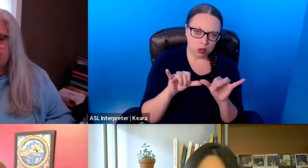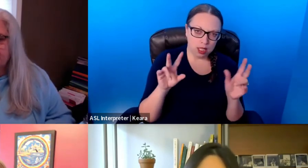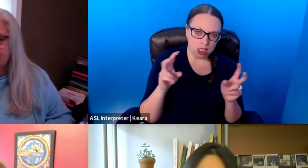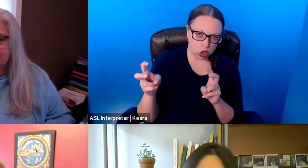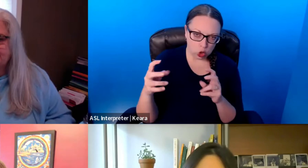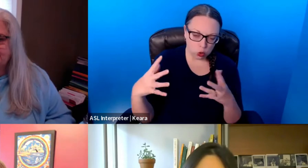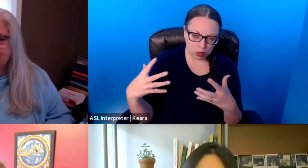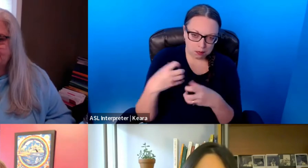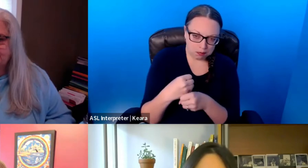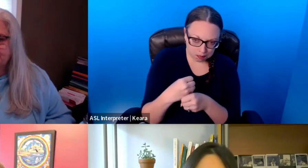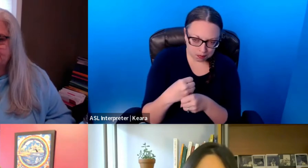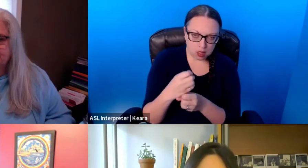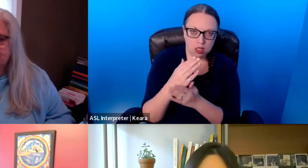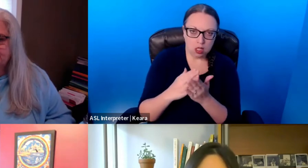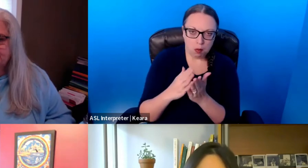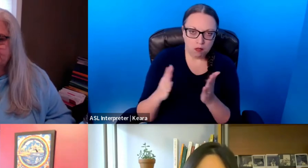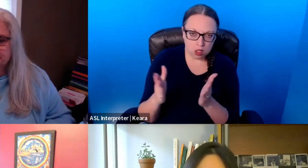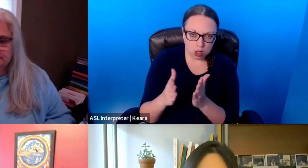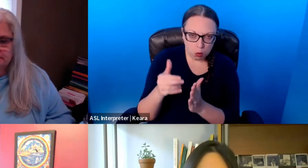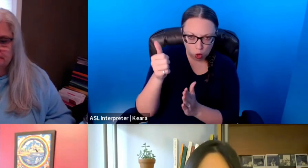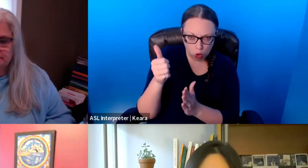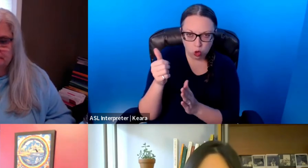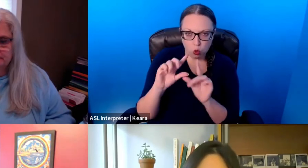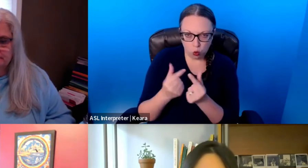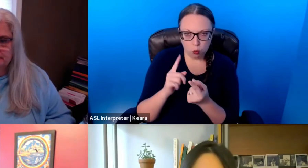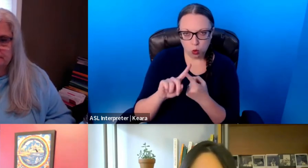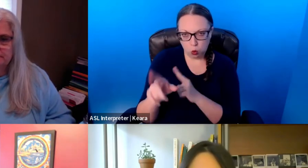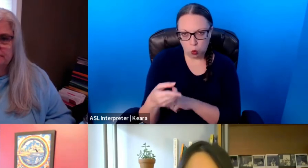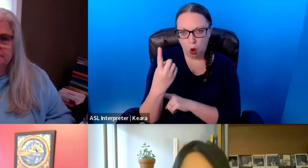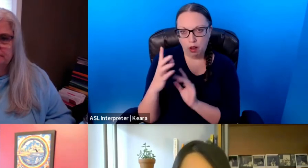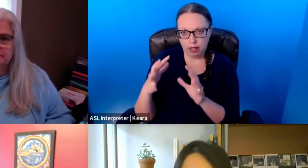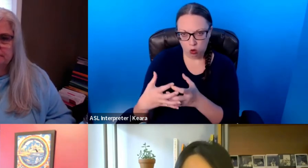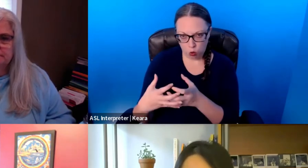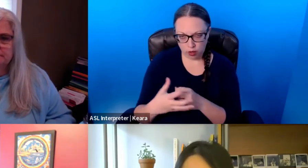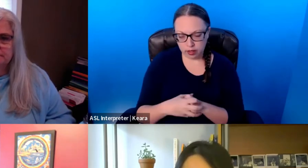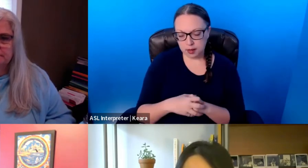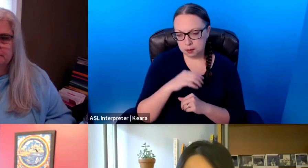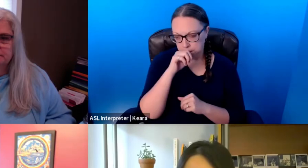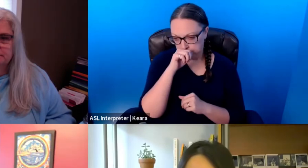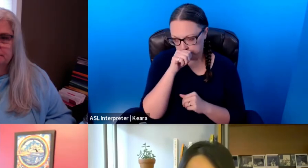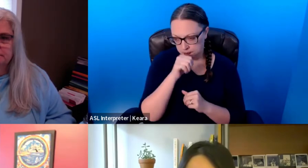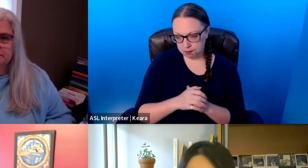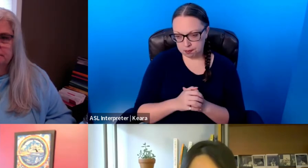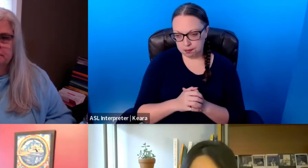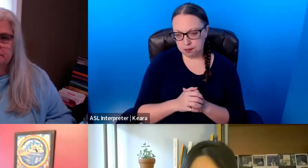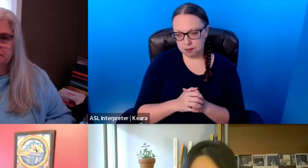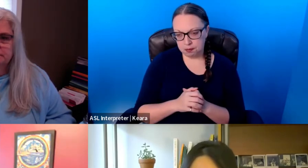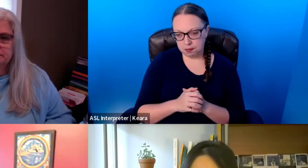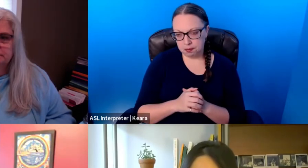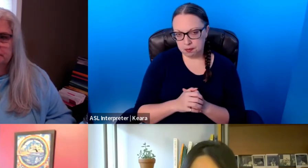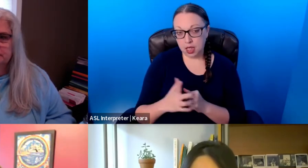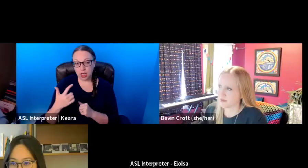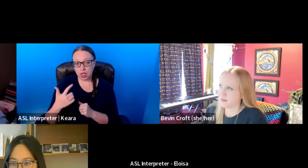collapsed some of the smaller groups into a single category. And then, so I did present